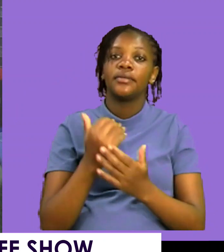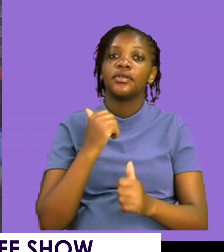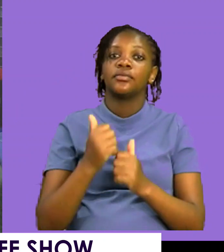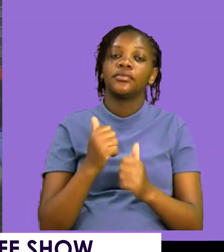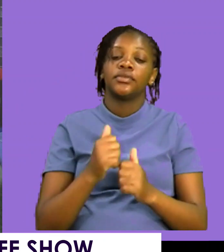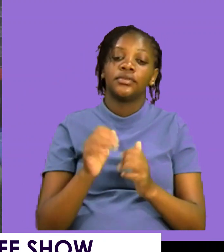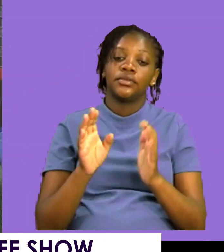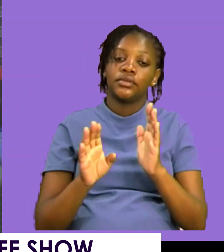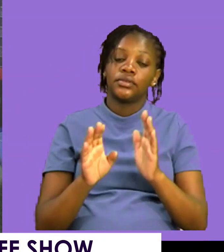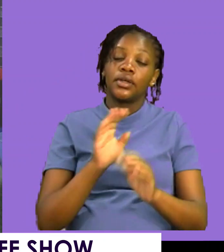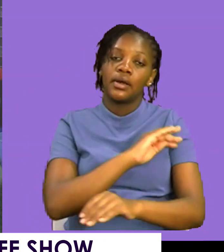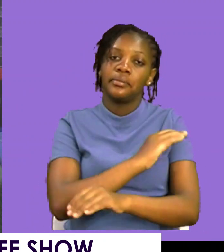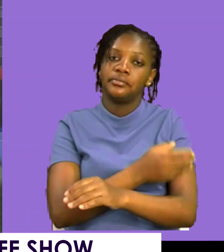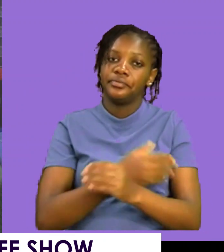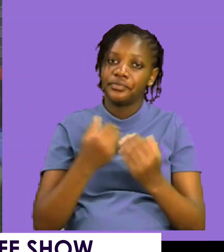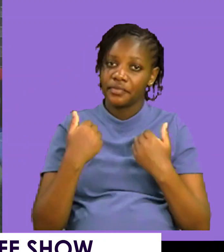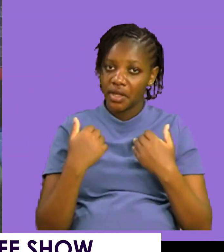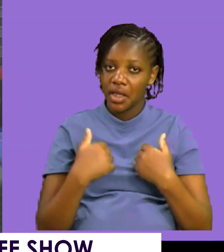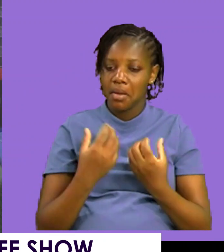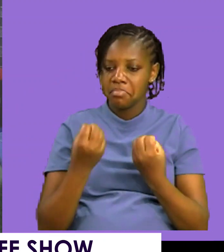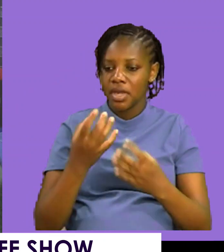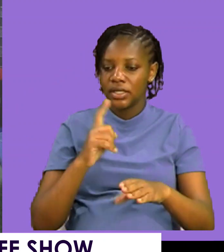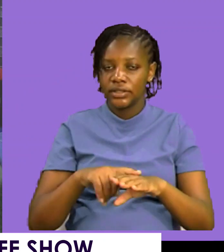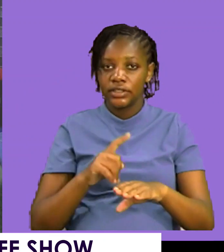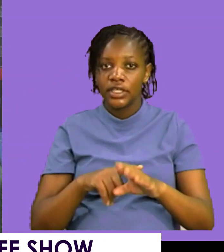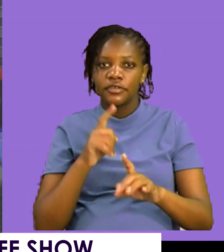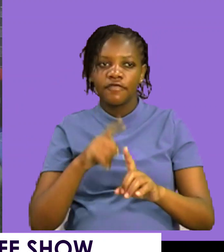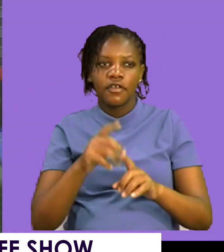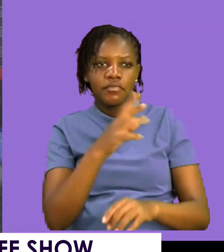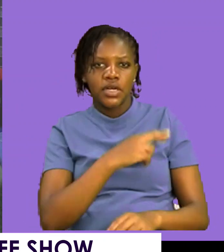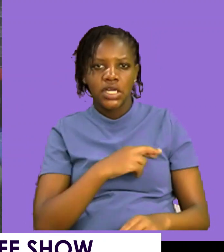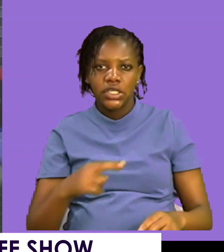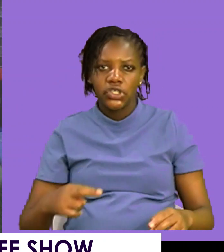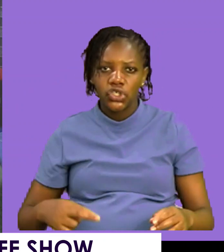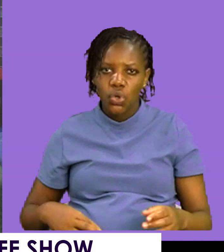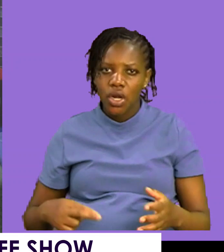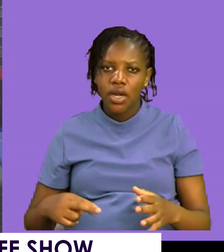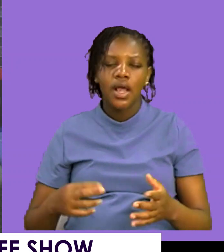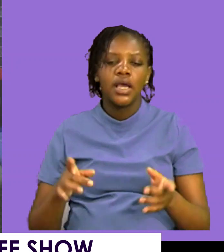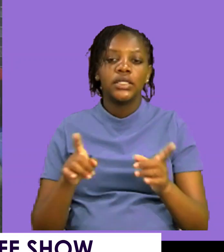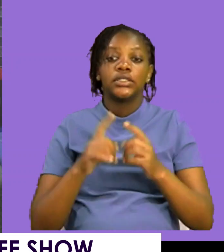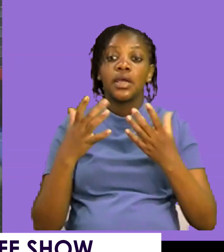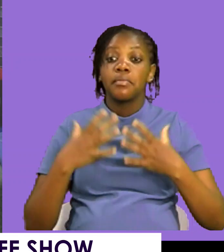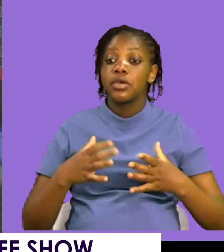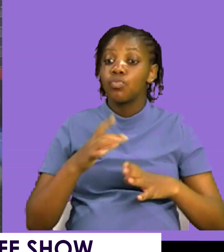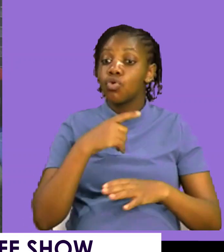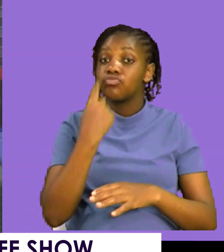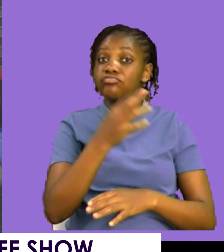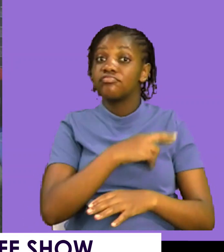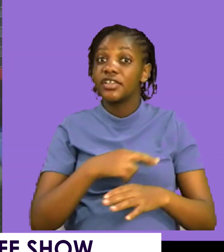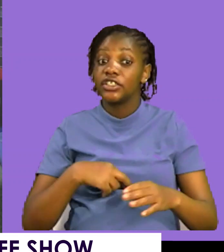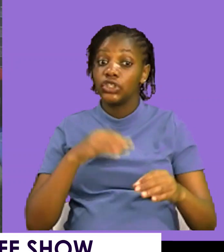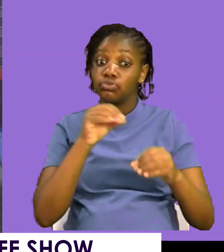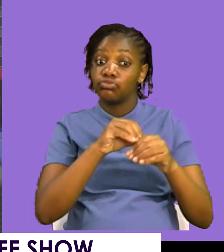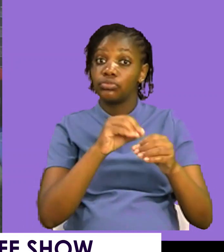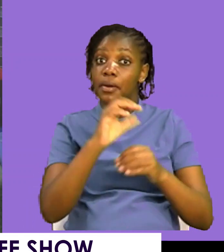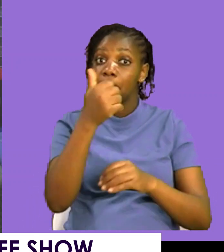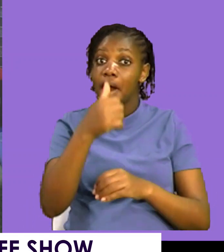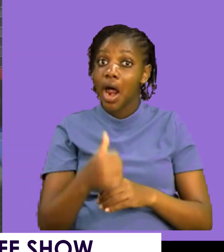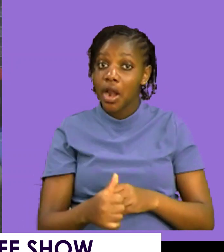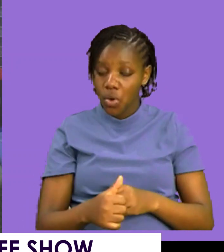ingrained. Many times it comes from the religious angle. And for those who are not religious, it comes from